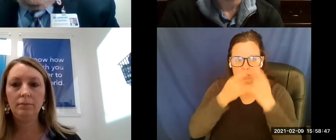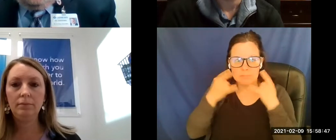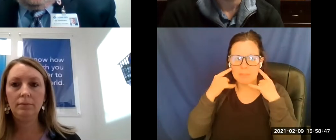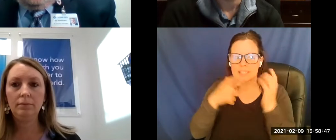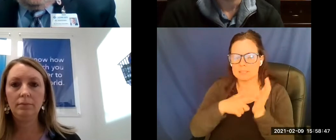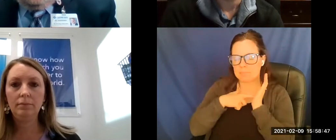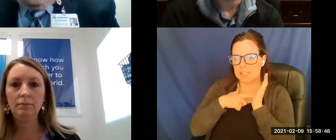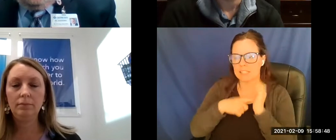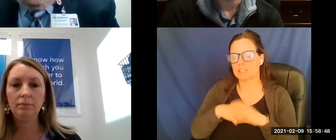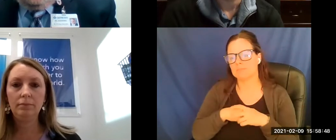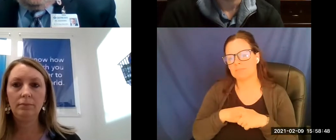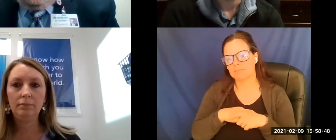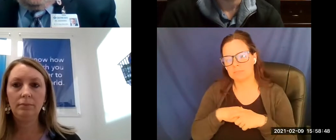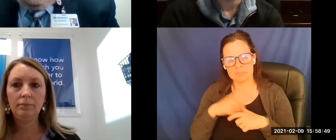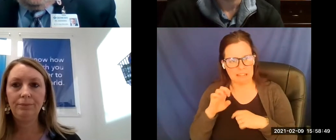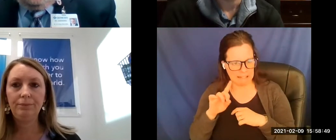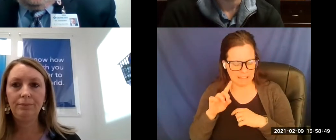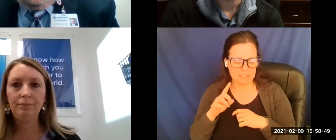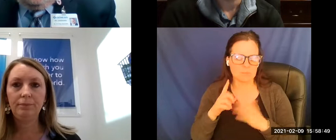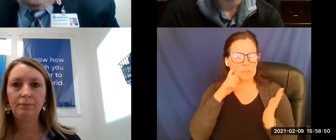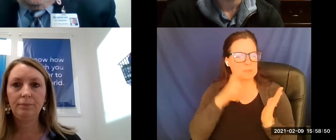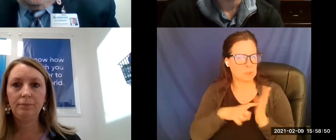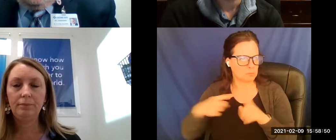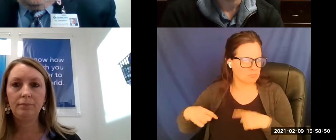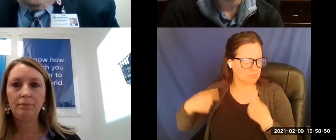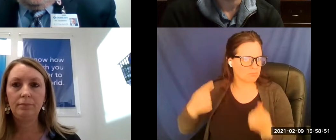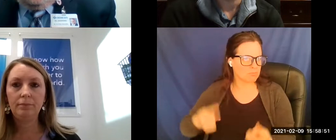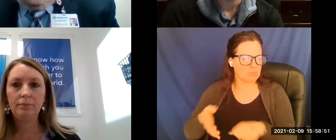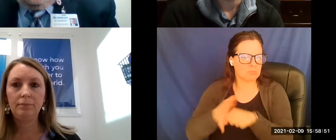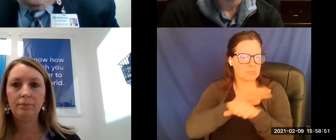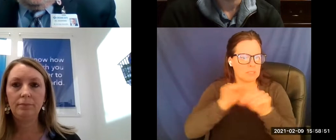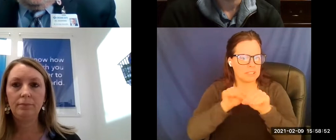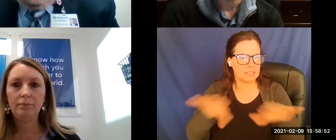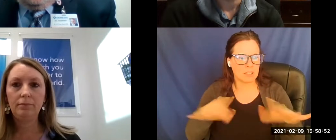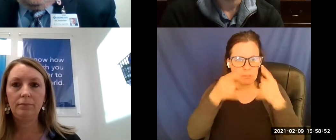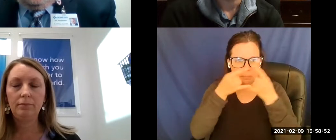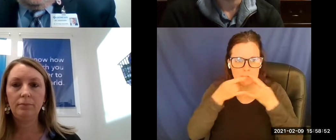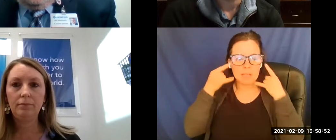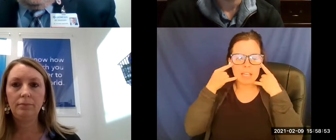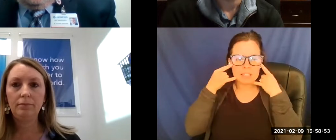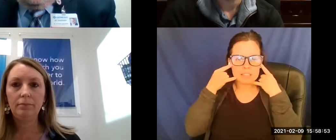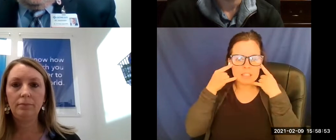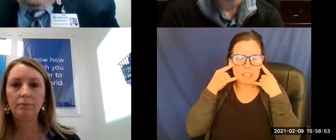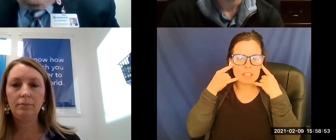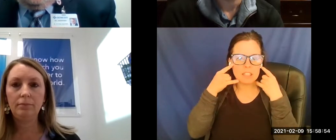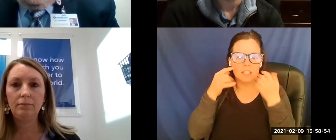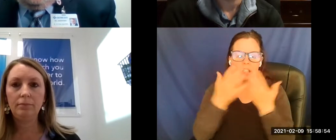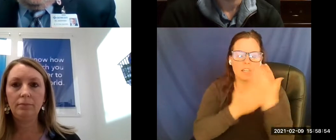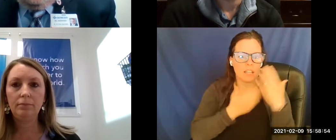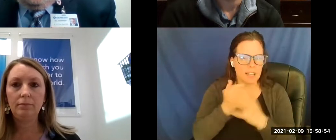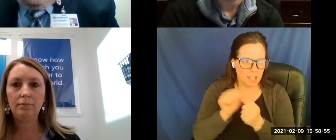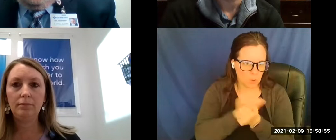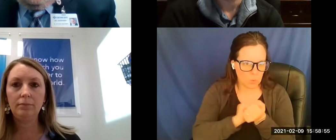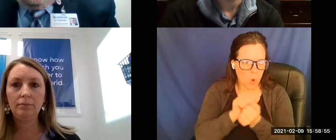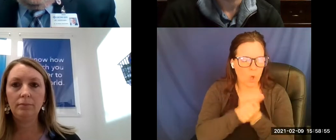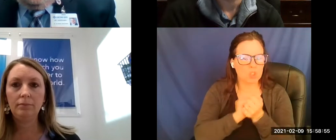Well, as we've noted all along through the pandemic, masking up, washing your hands,